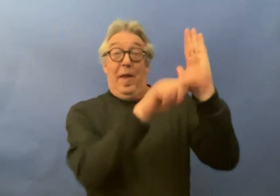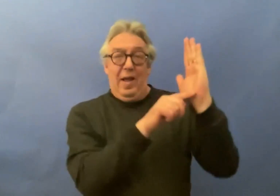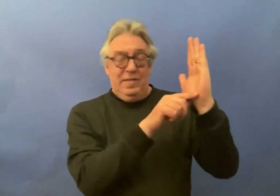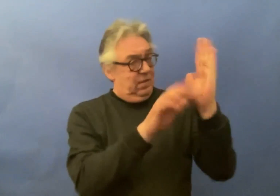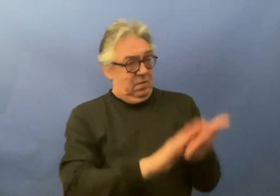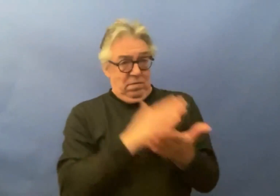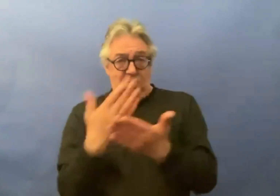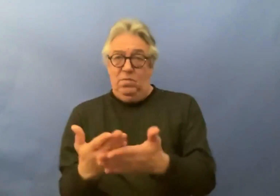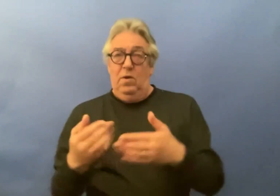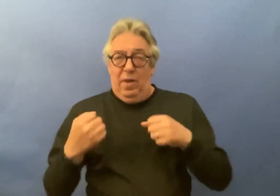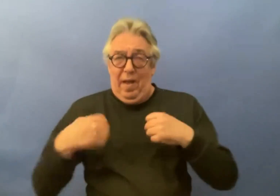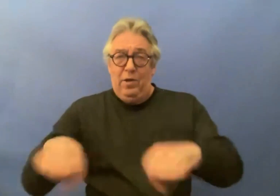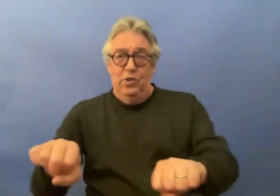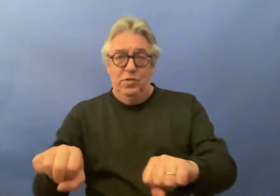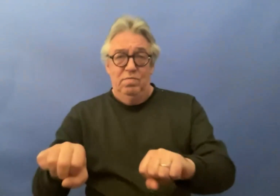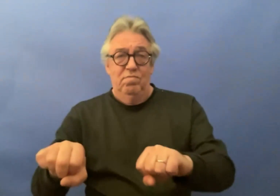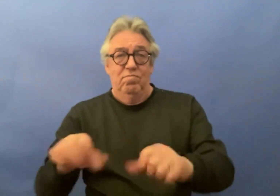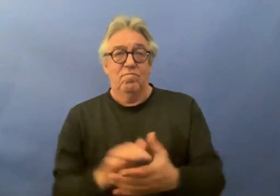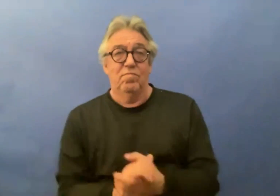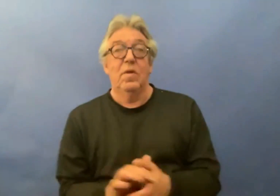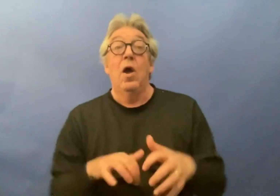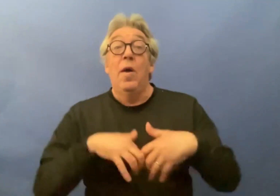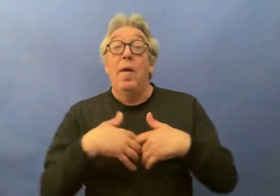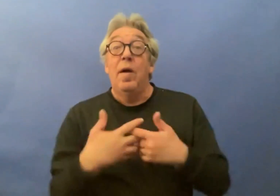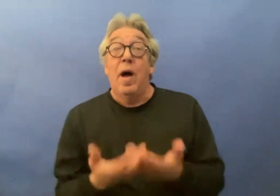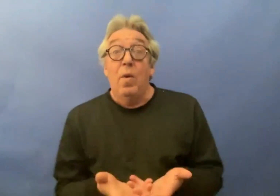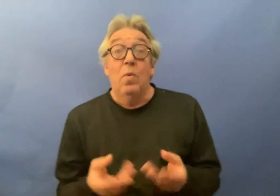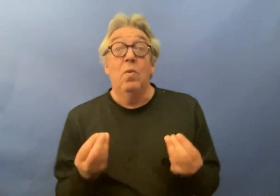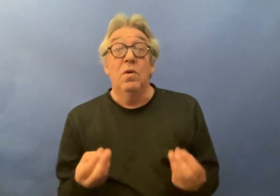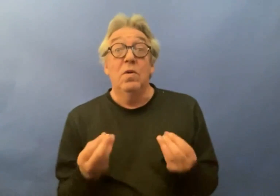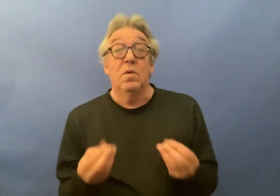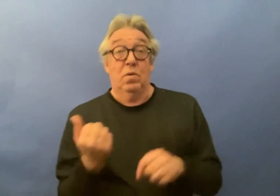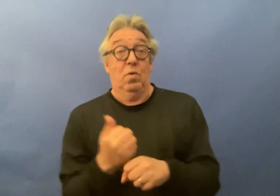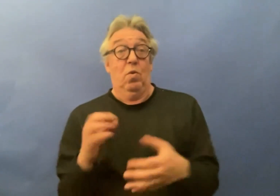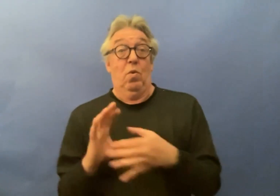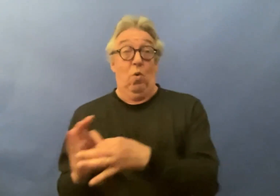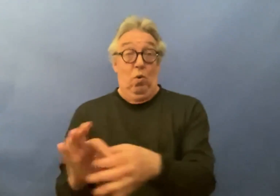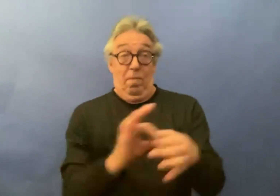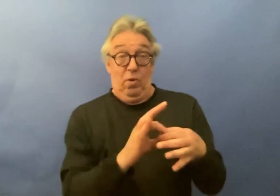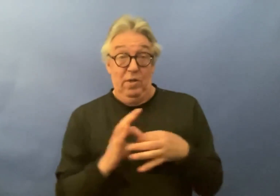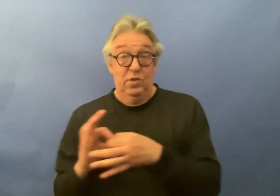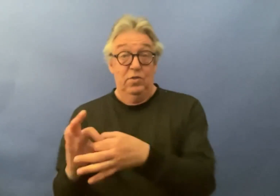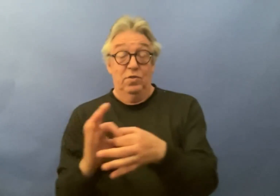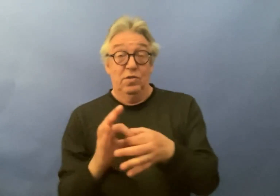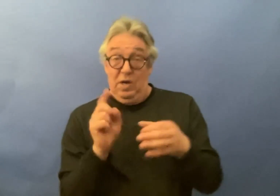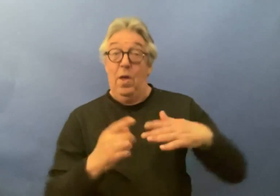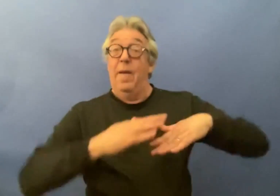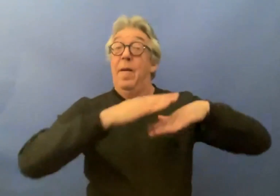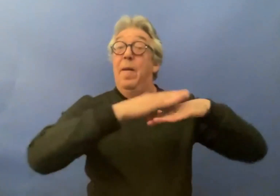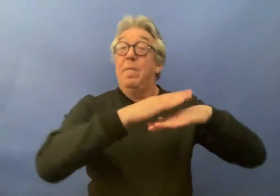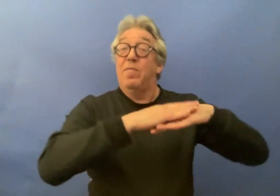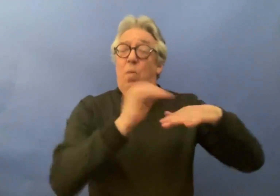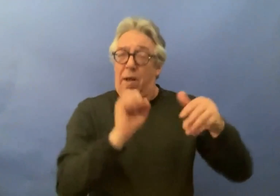collaboration and through providing this platform for exchange and